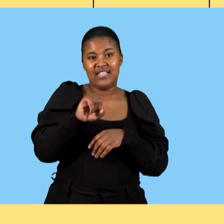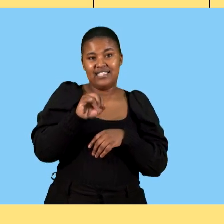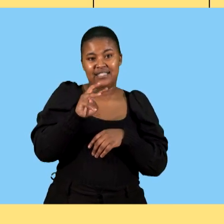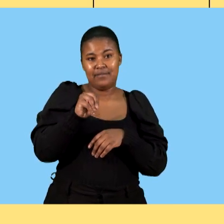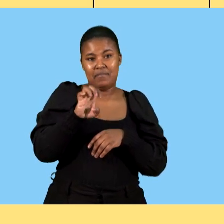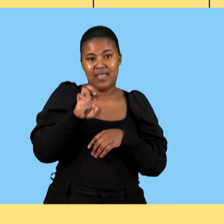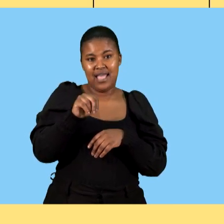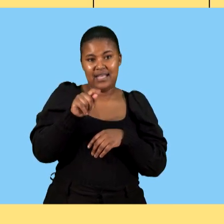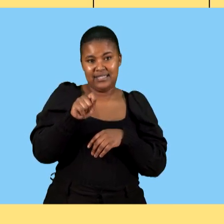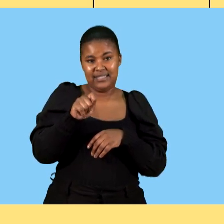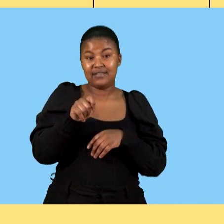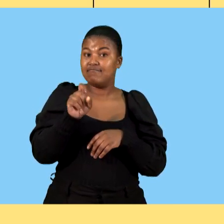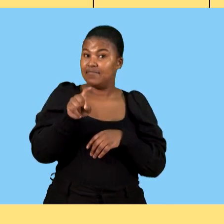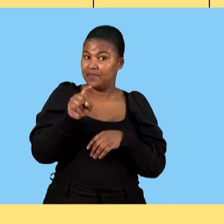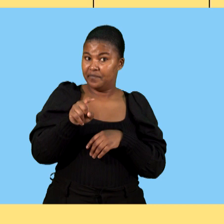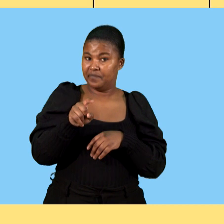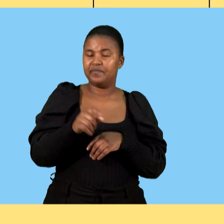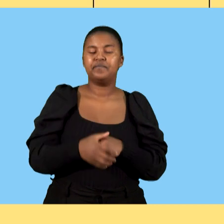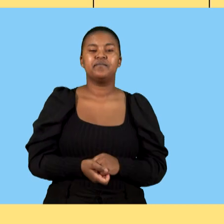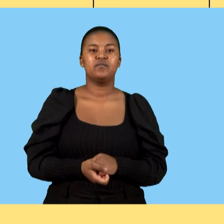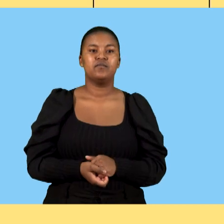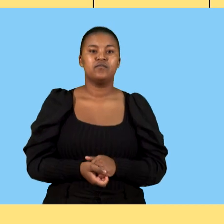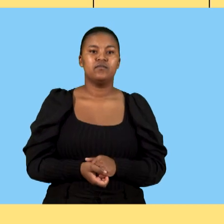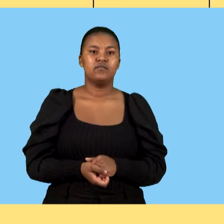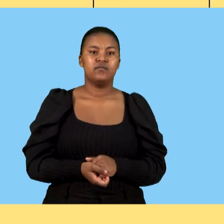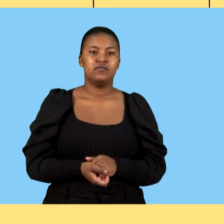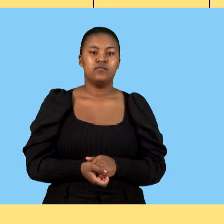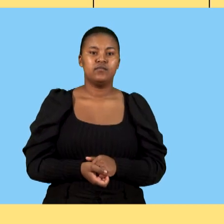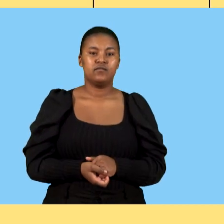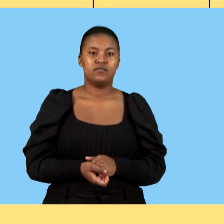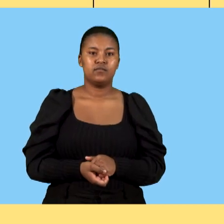my interest on investment.